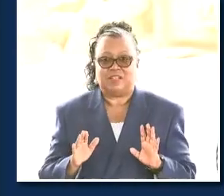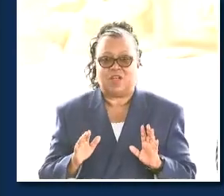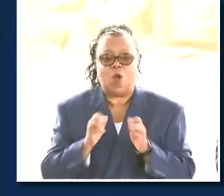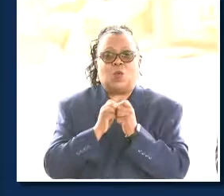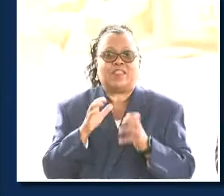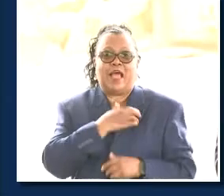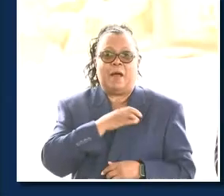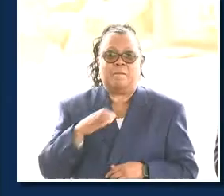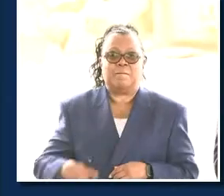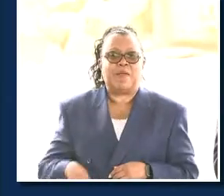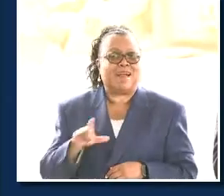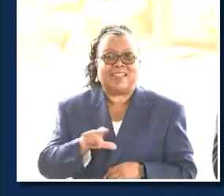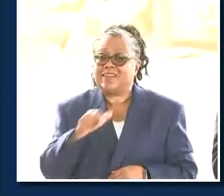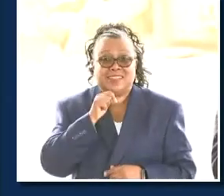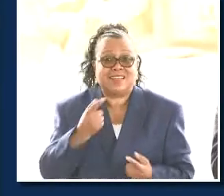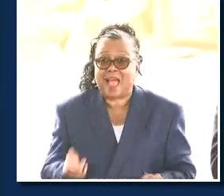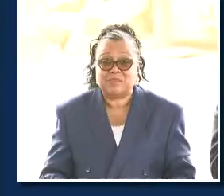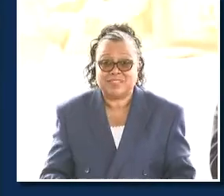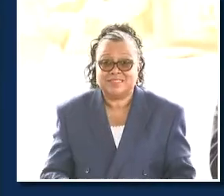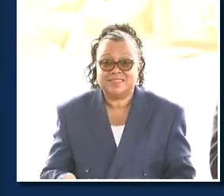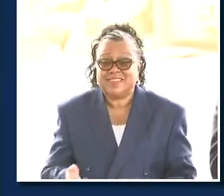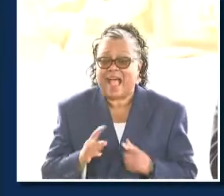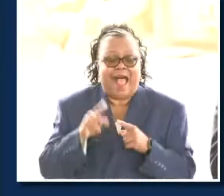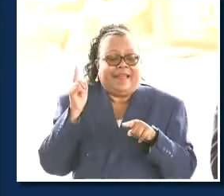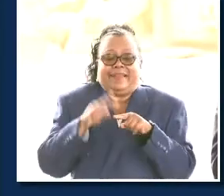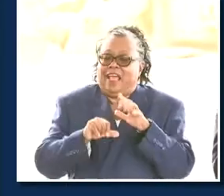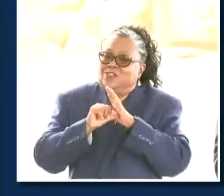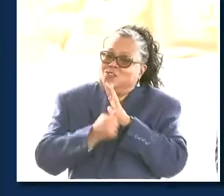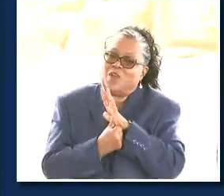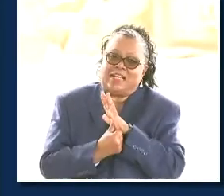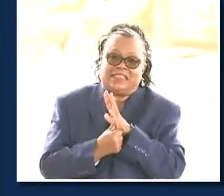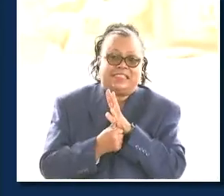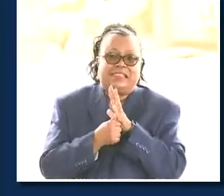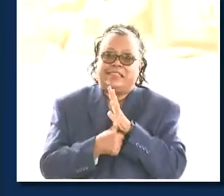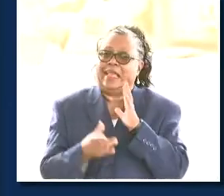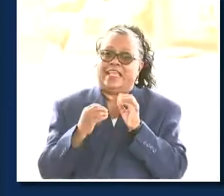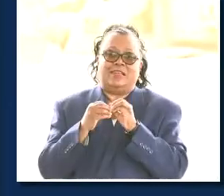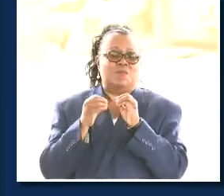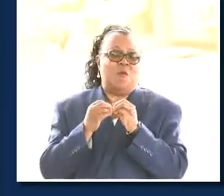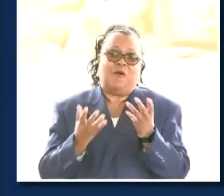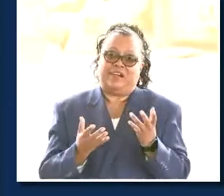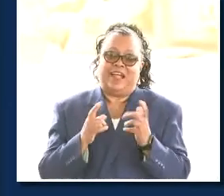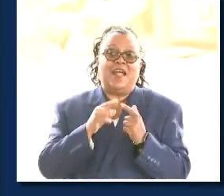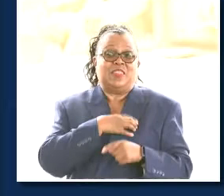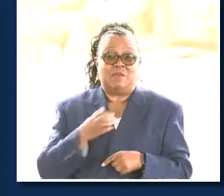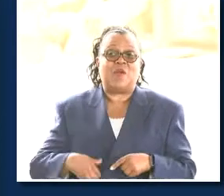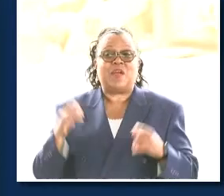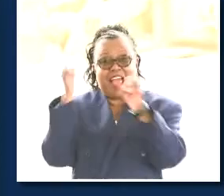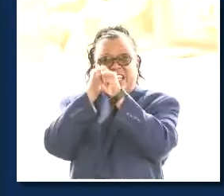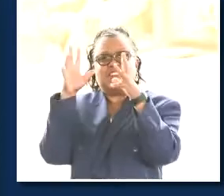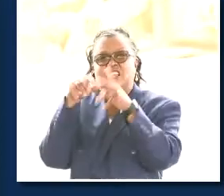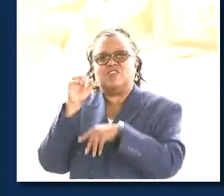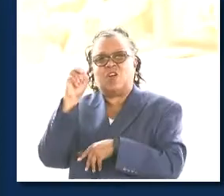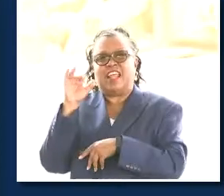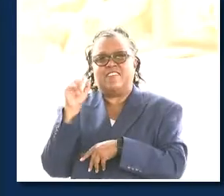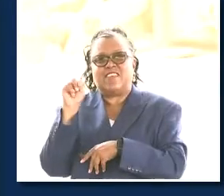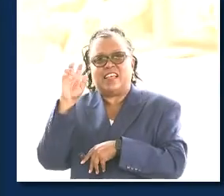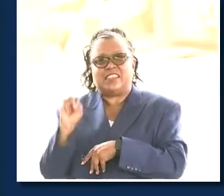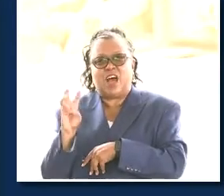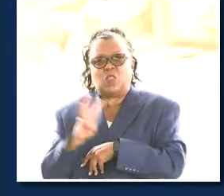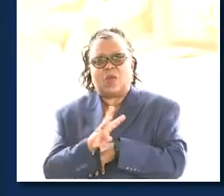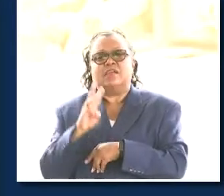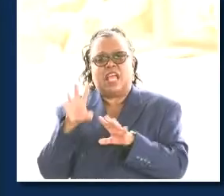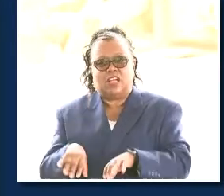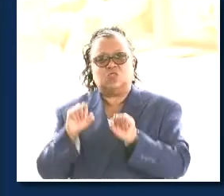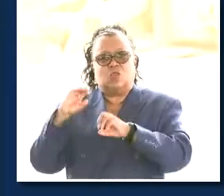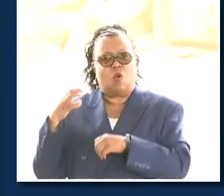without Mayor Lightfoot. It doesn't happen. I cannot stress that any further. The mayor had the vision for Invest Southwest. The mayor